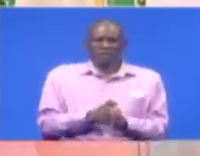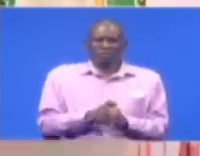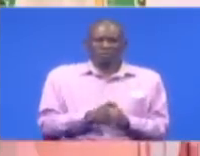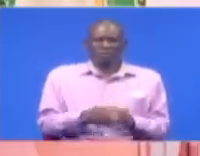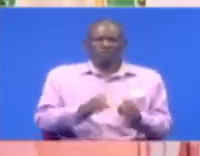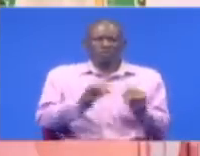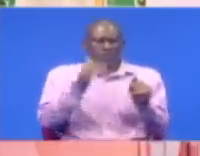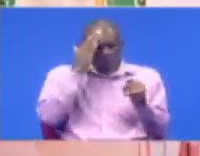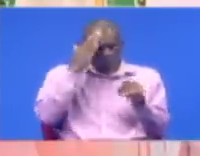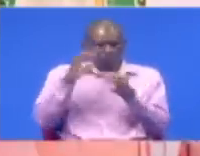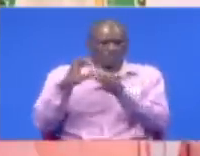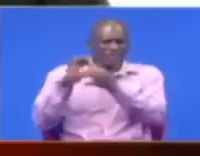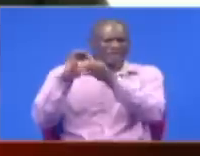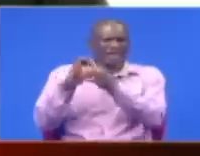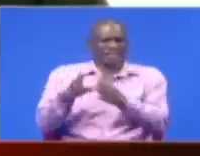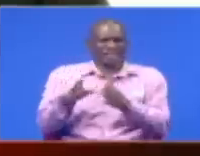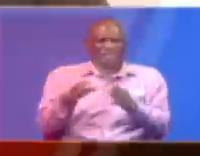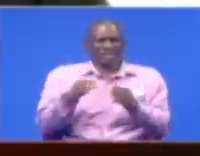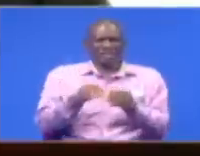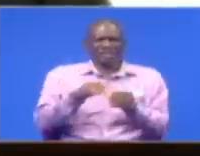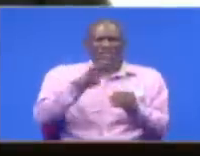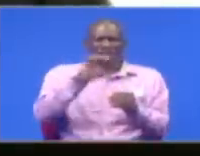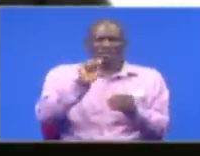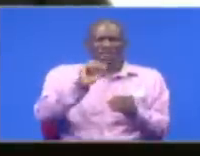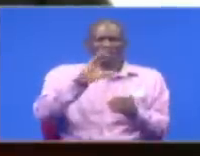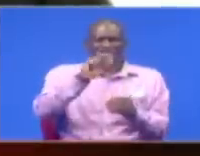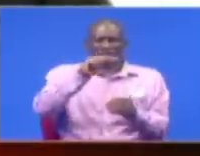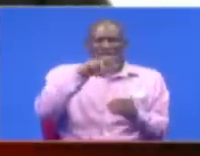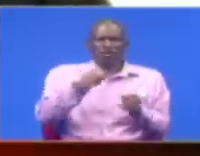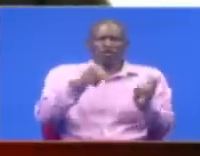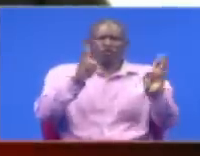traditions, the arcana of common law.